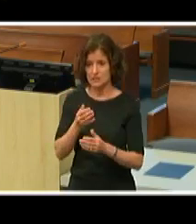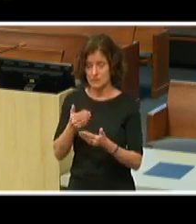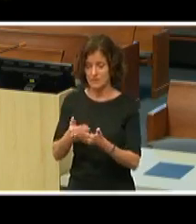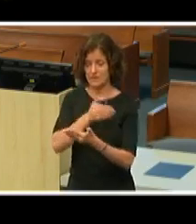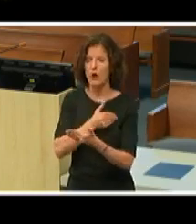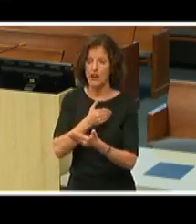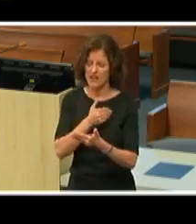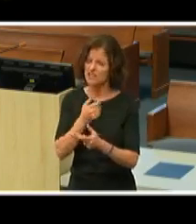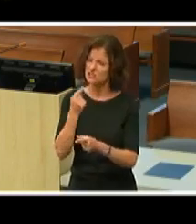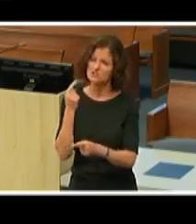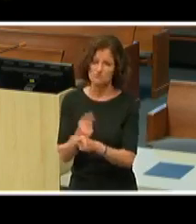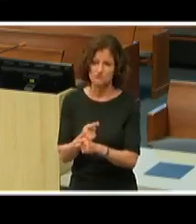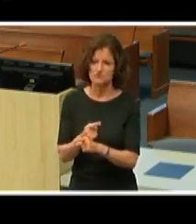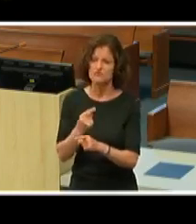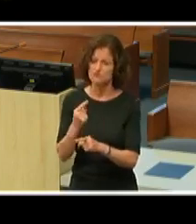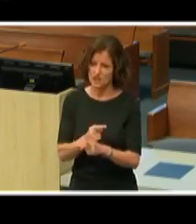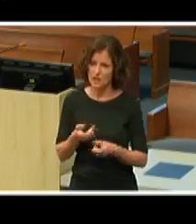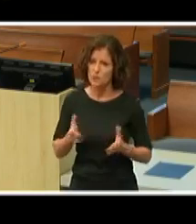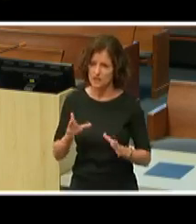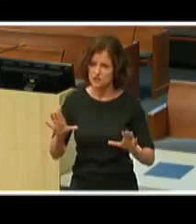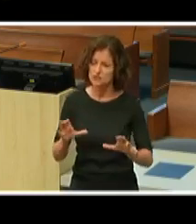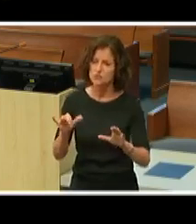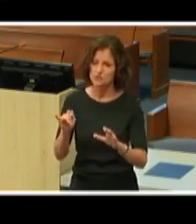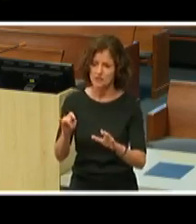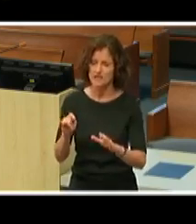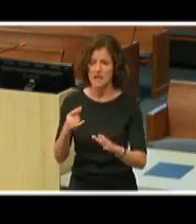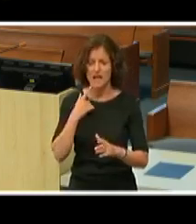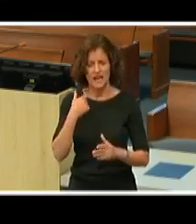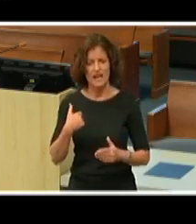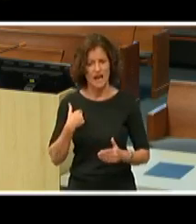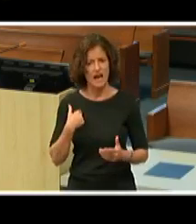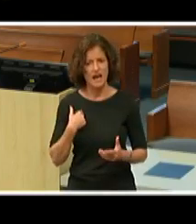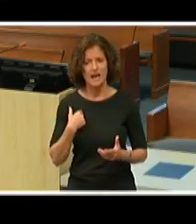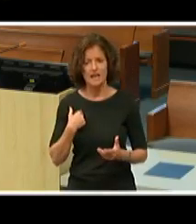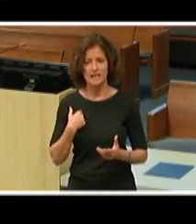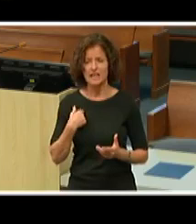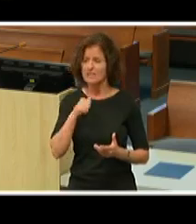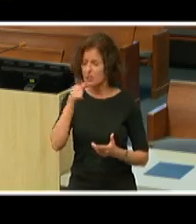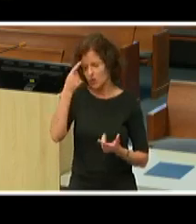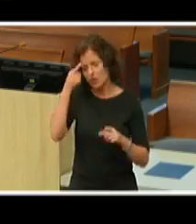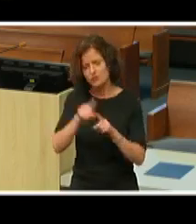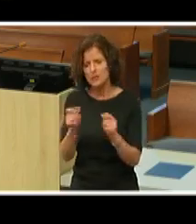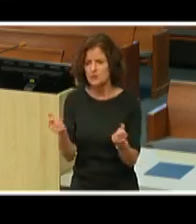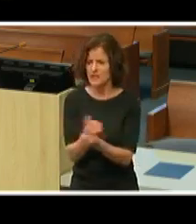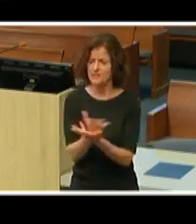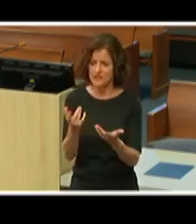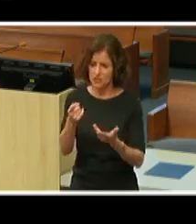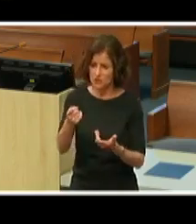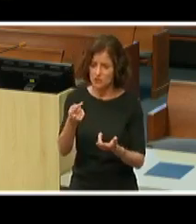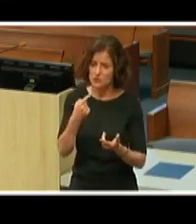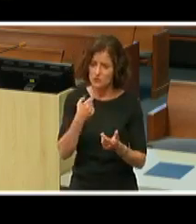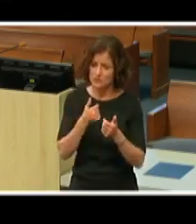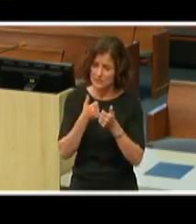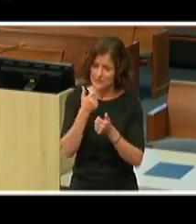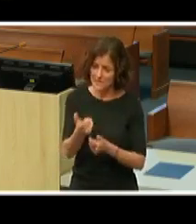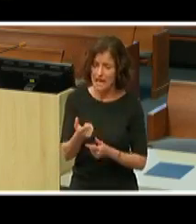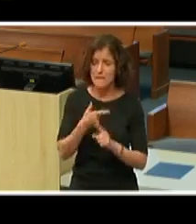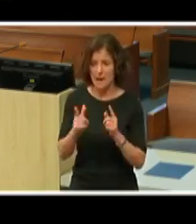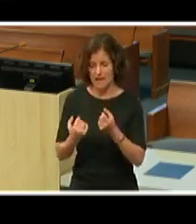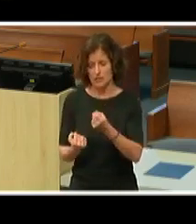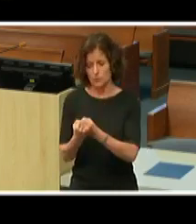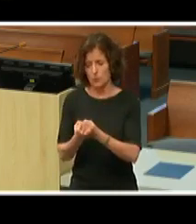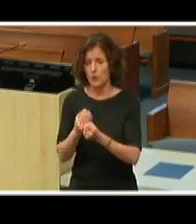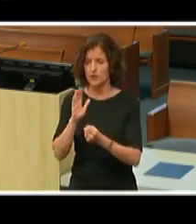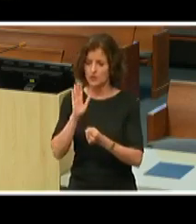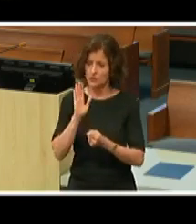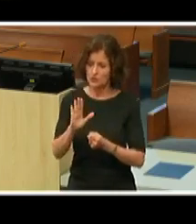think that's where you are right now. And I generally, while I don't agree with everything you're saying, I support the direction that you're going for that